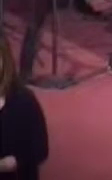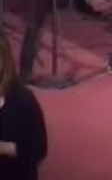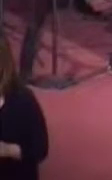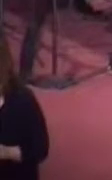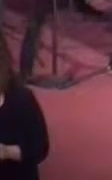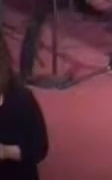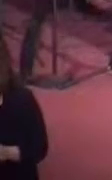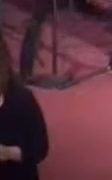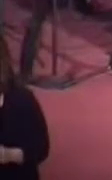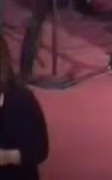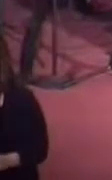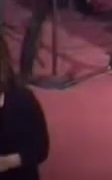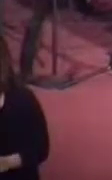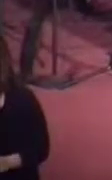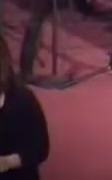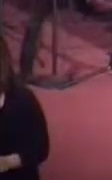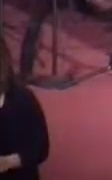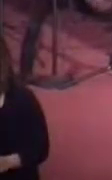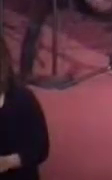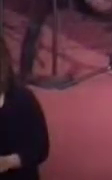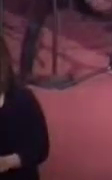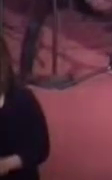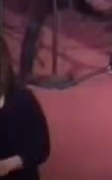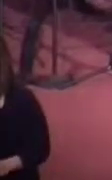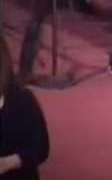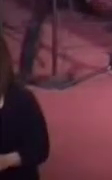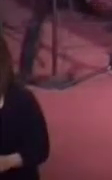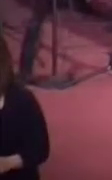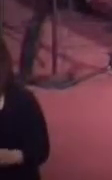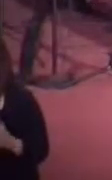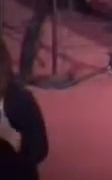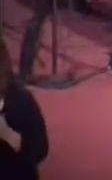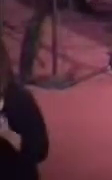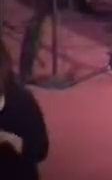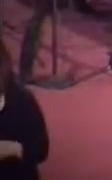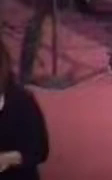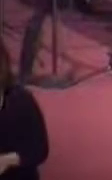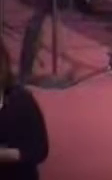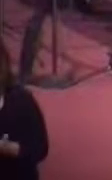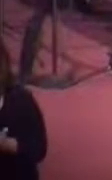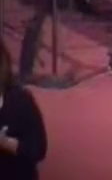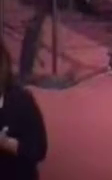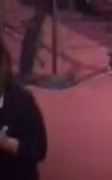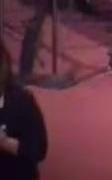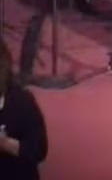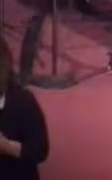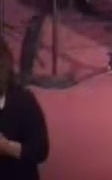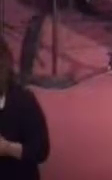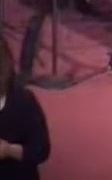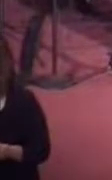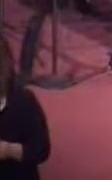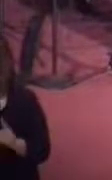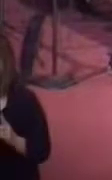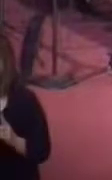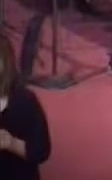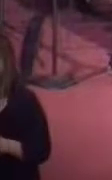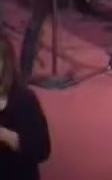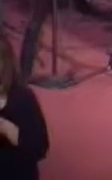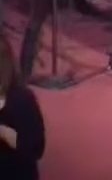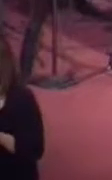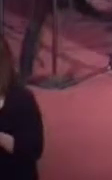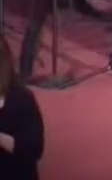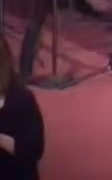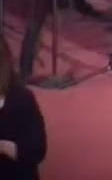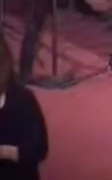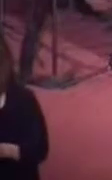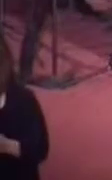Persian. And this is what's so incredibly true, and I do not want you to miss this morning. The providence of Daniel's persecution. I told